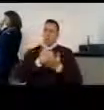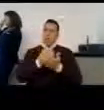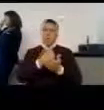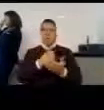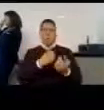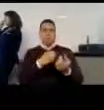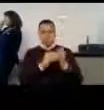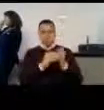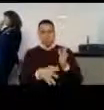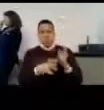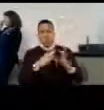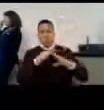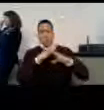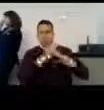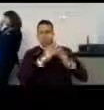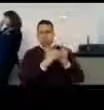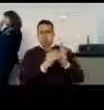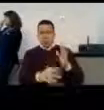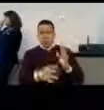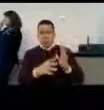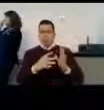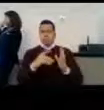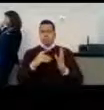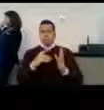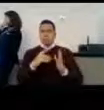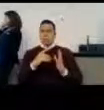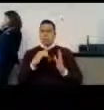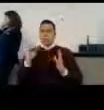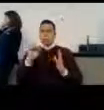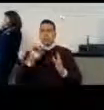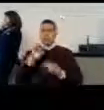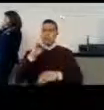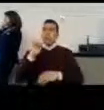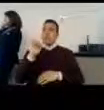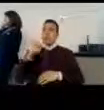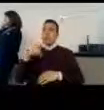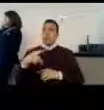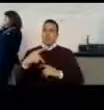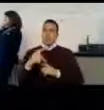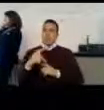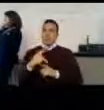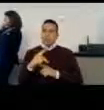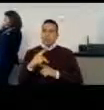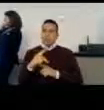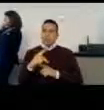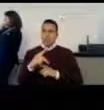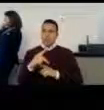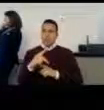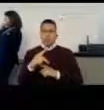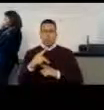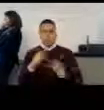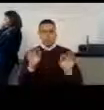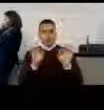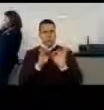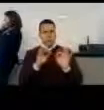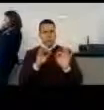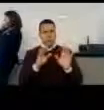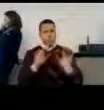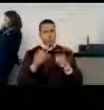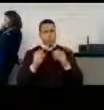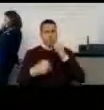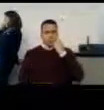We understand that, saying that there is something that they need, and also understanding that IEPs have been a part of tracking within New York City